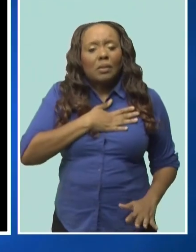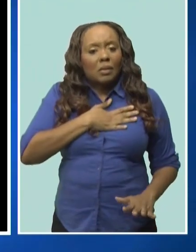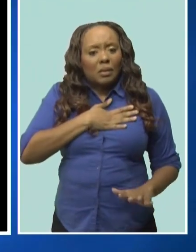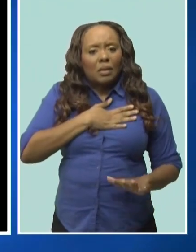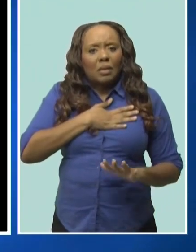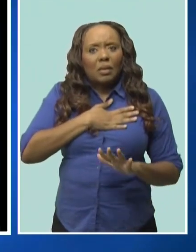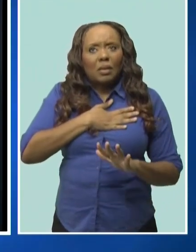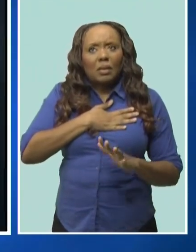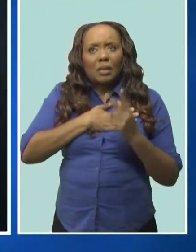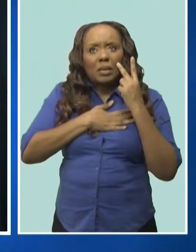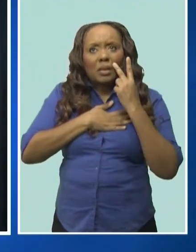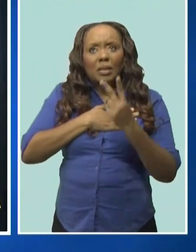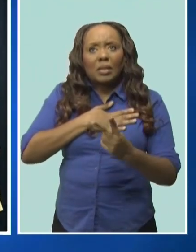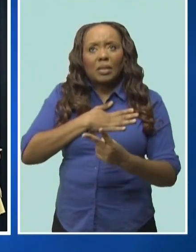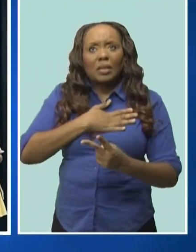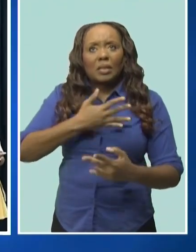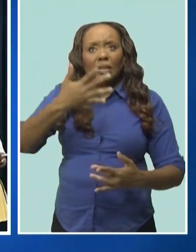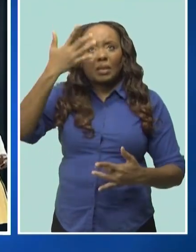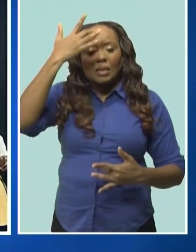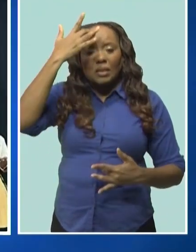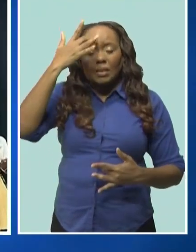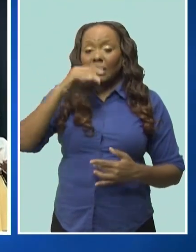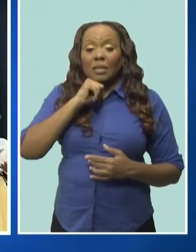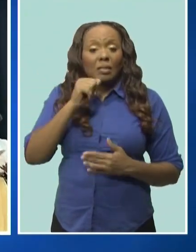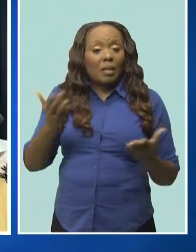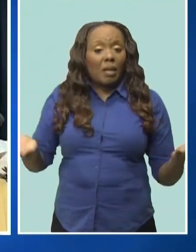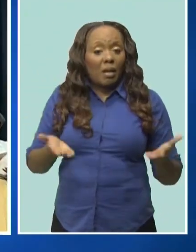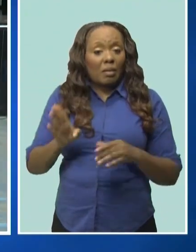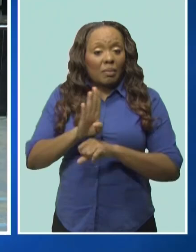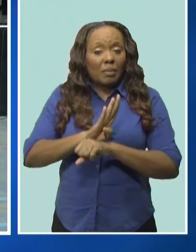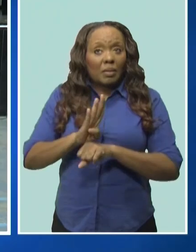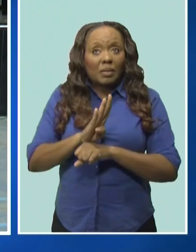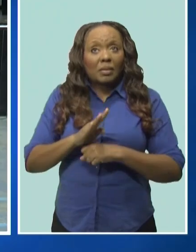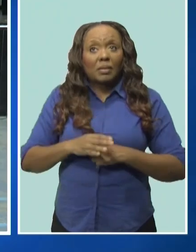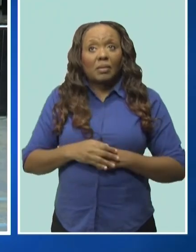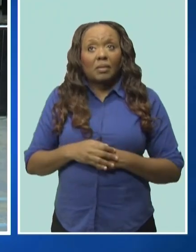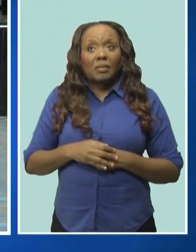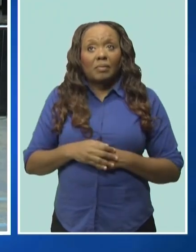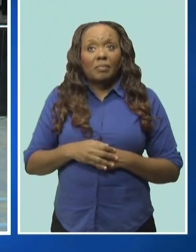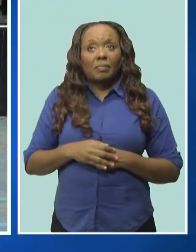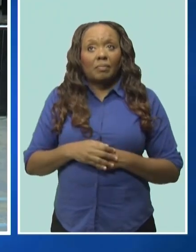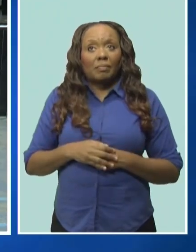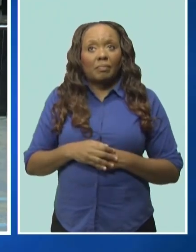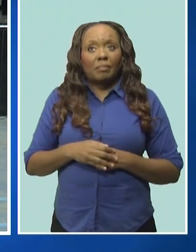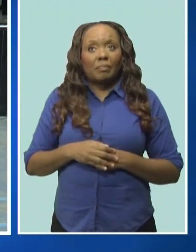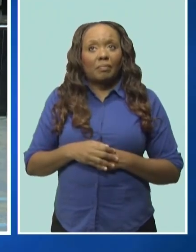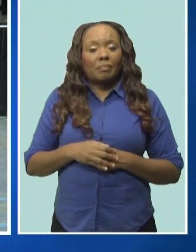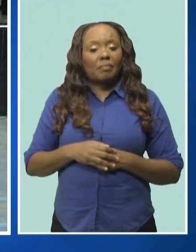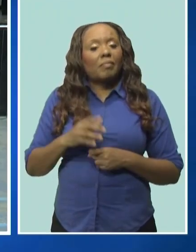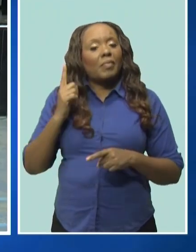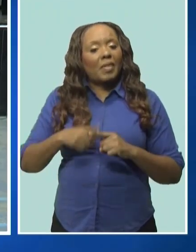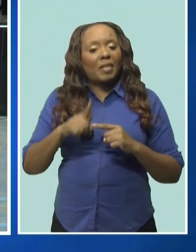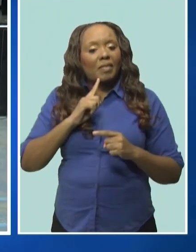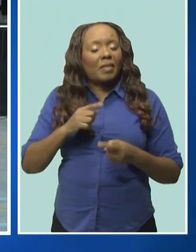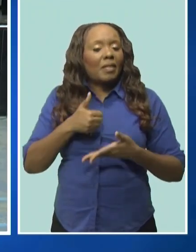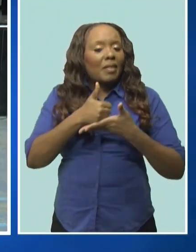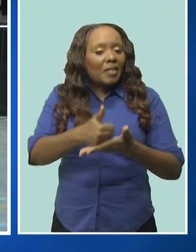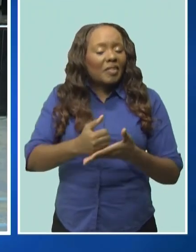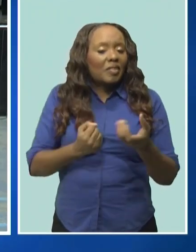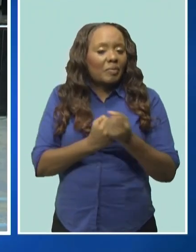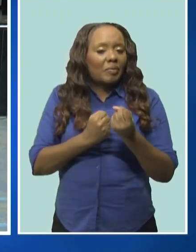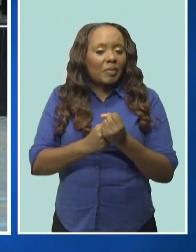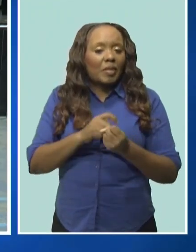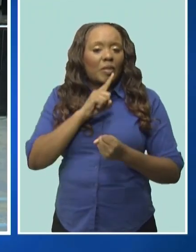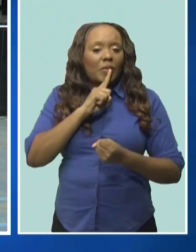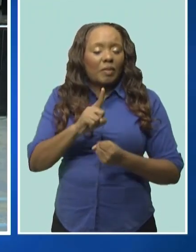is ill and away and not able to give his contribution back to our school. He was a very